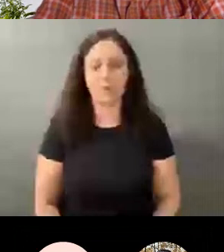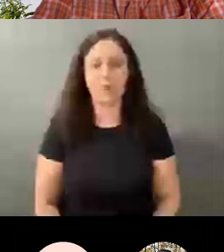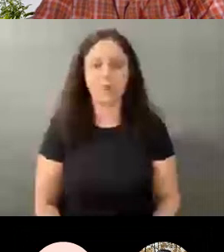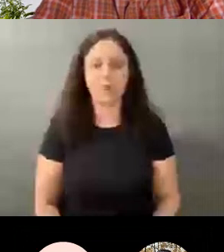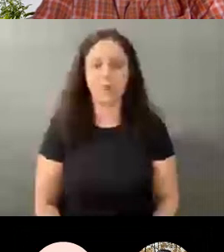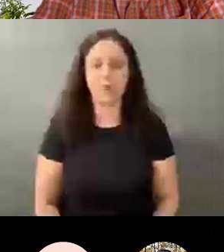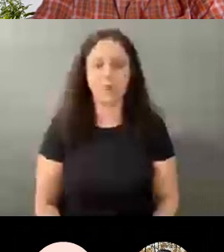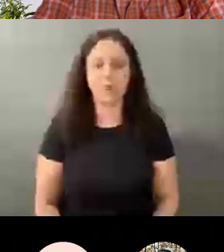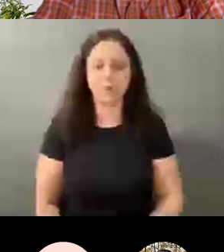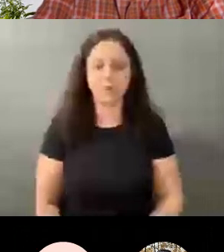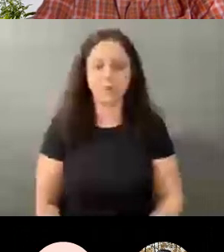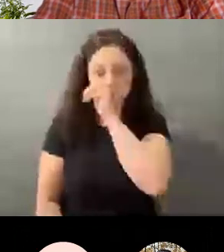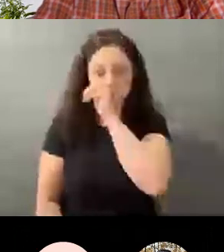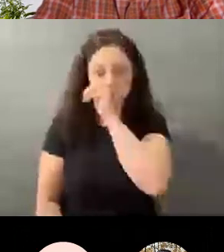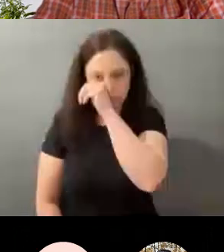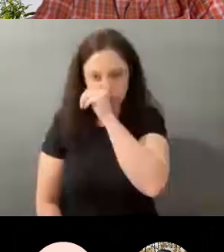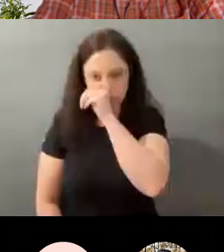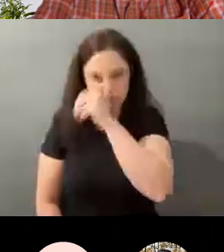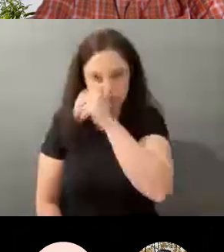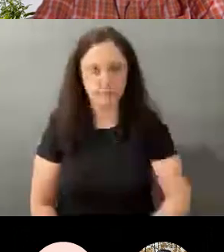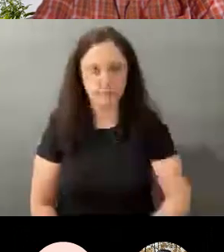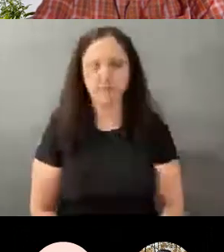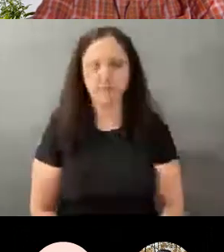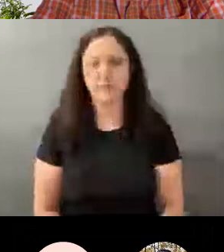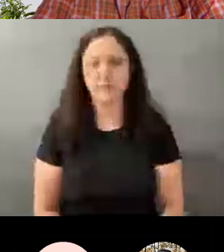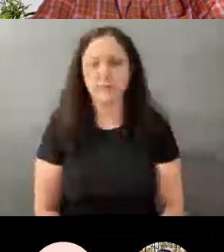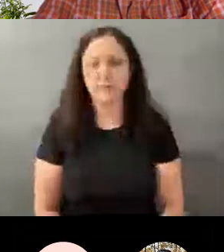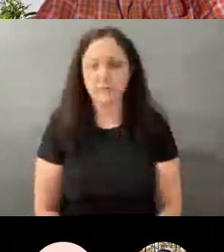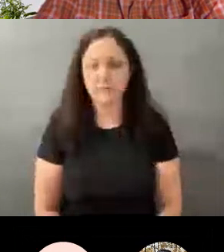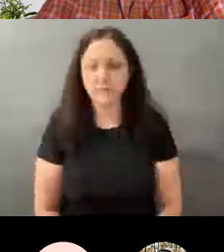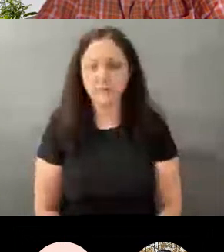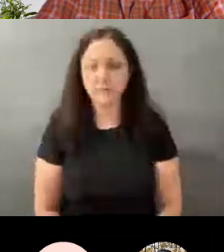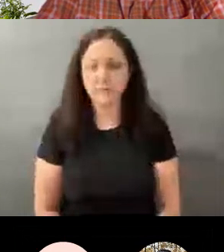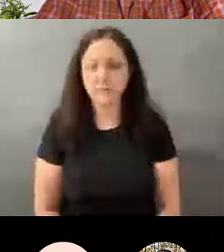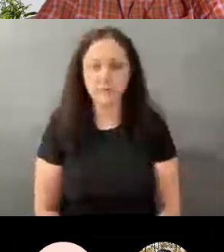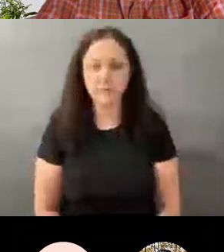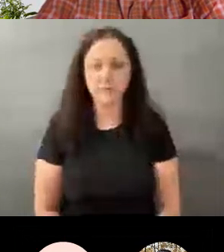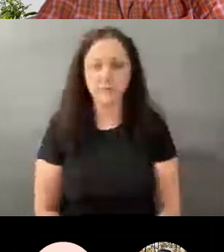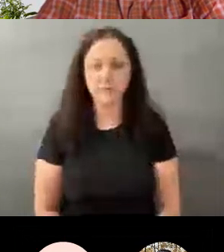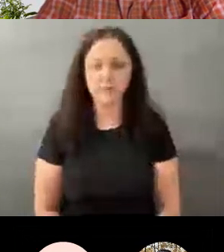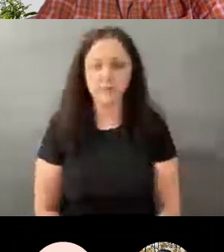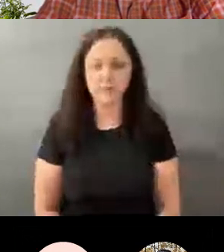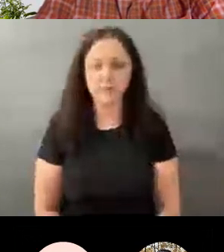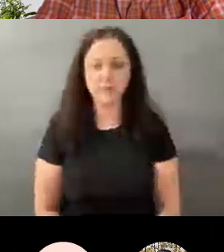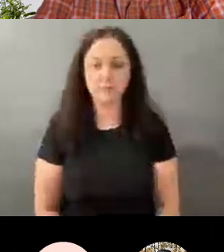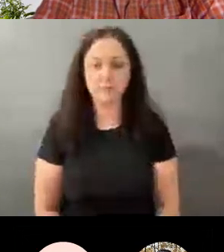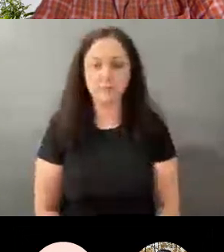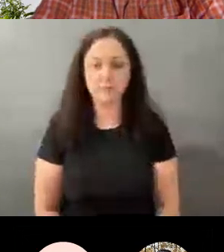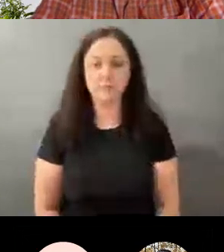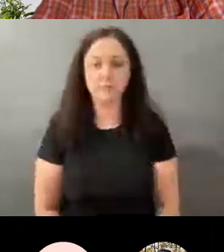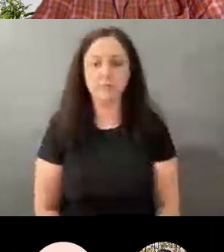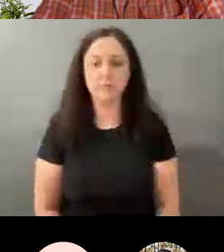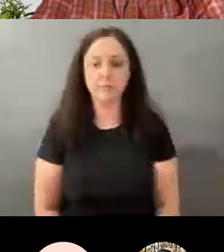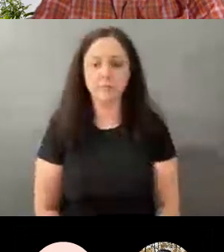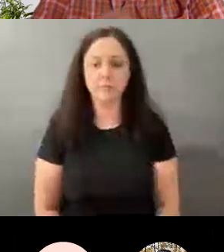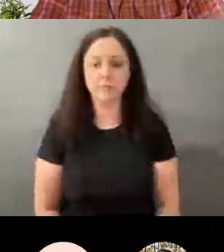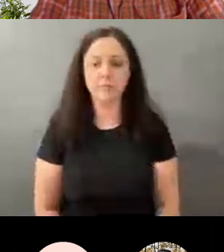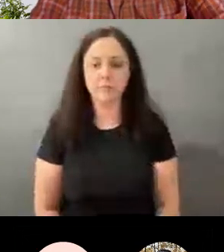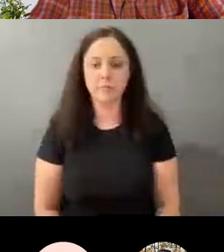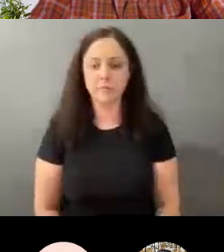maybe you've traveled across a couple of counties to see a family, you'd be listing the county where the family resides.